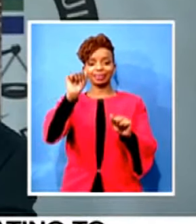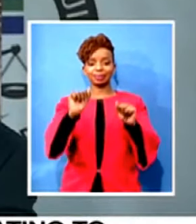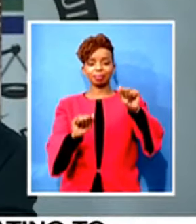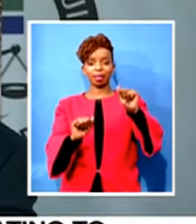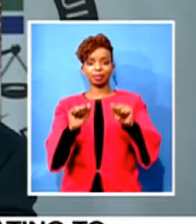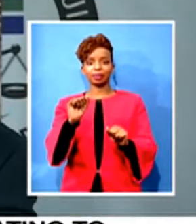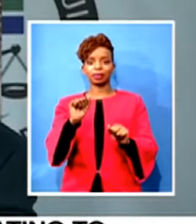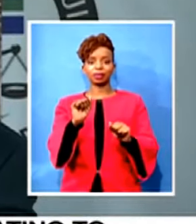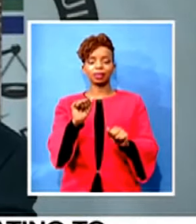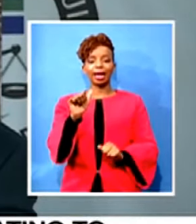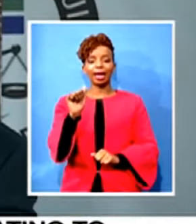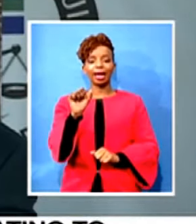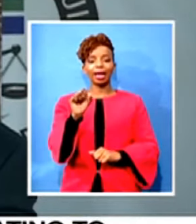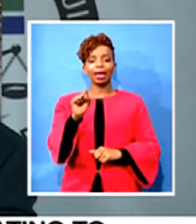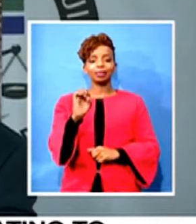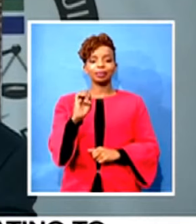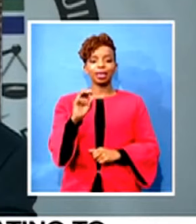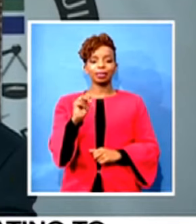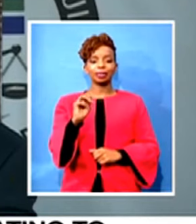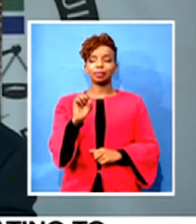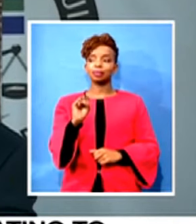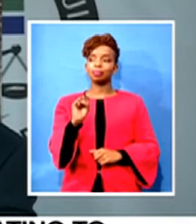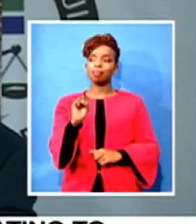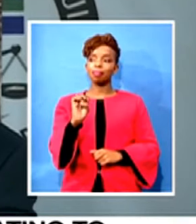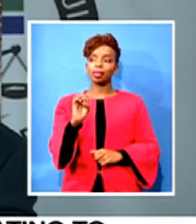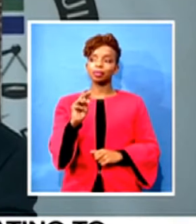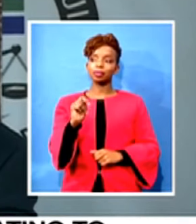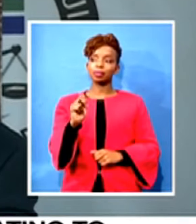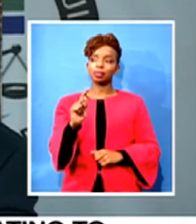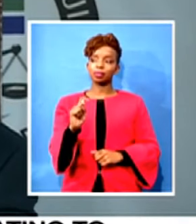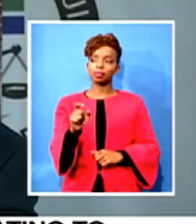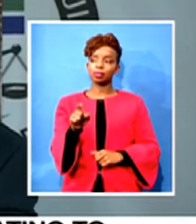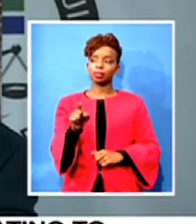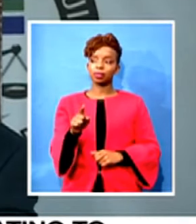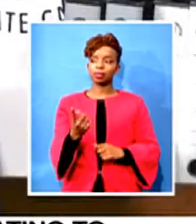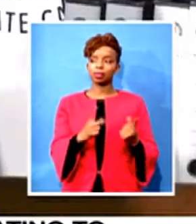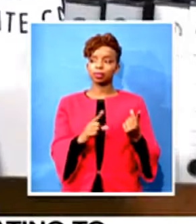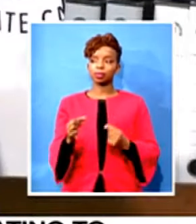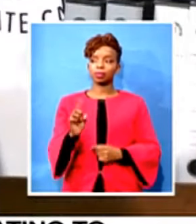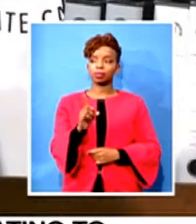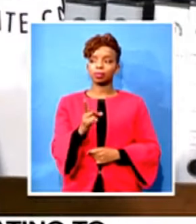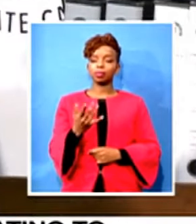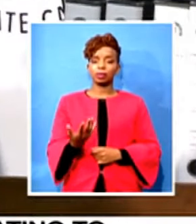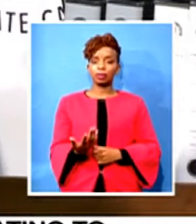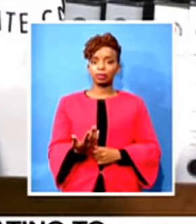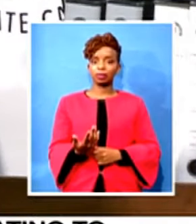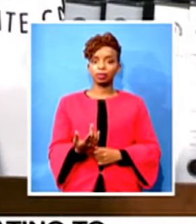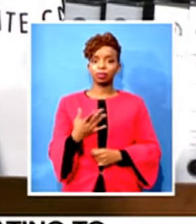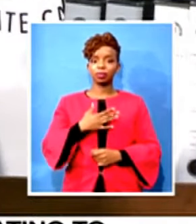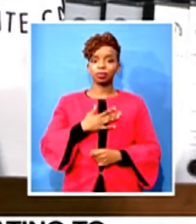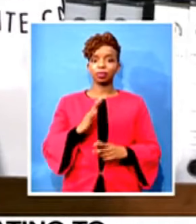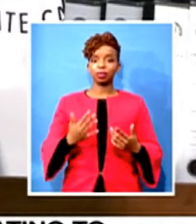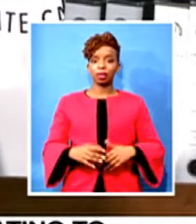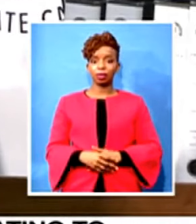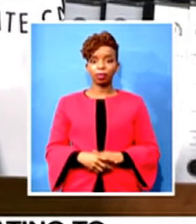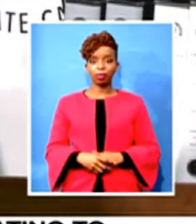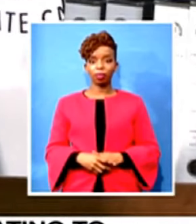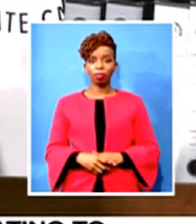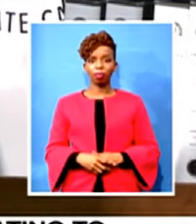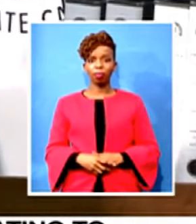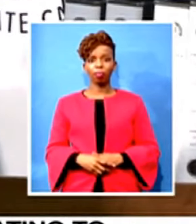doesn't make it necessary that you should go into the house. Is that right? No, we don't have to. Yes, that's correct,